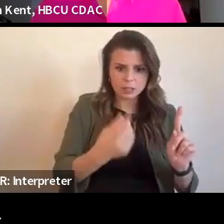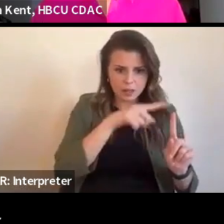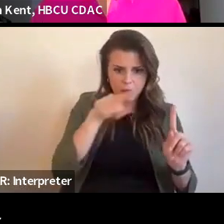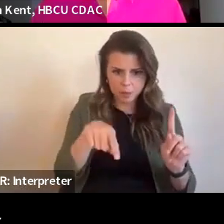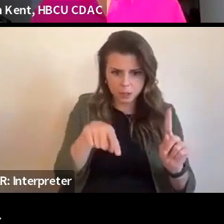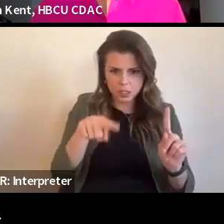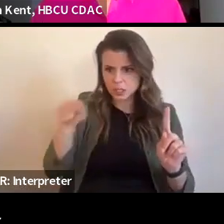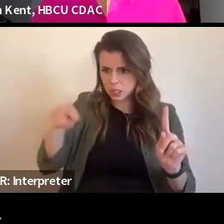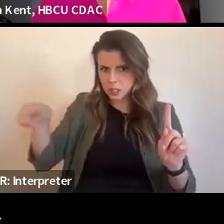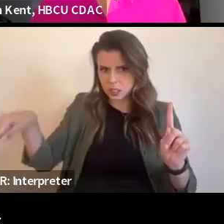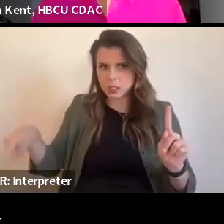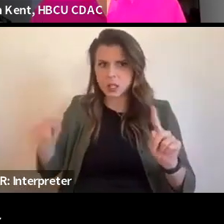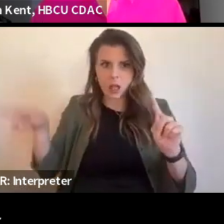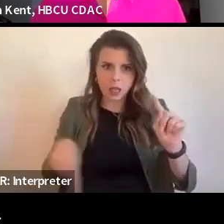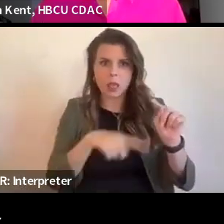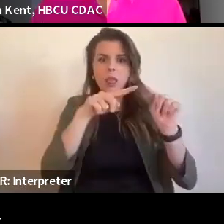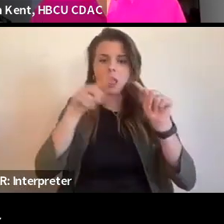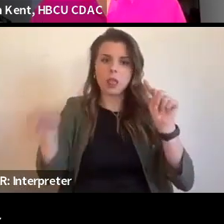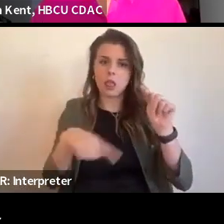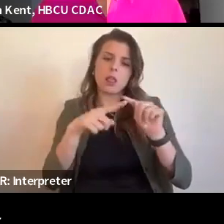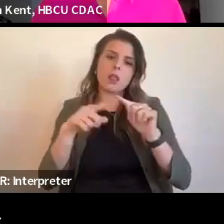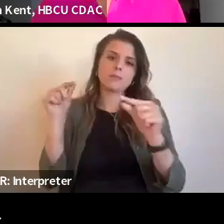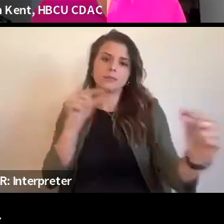the start of that flow.